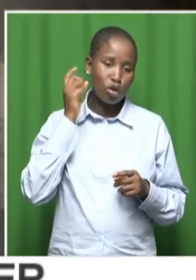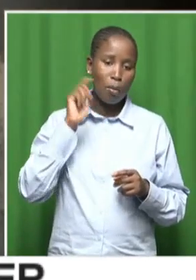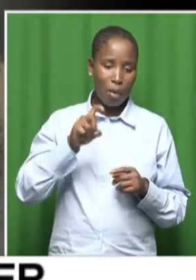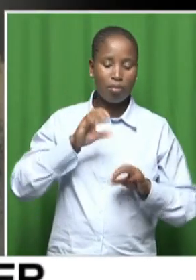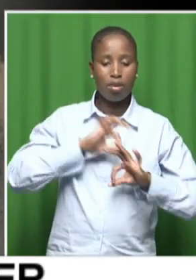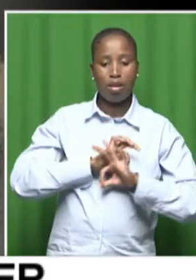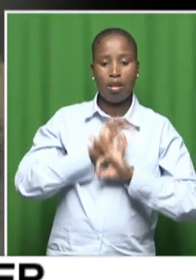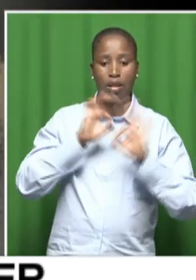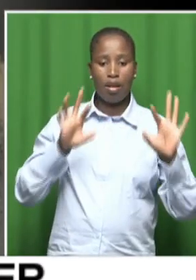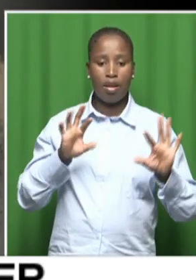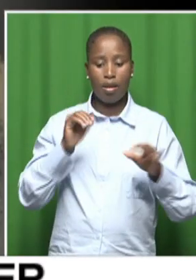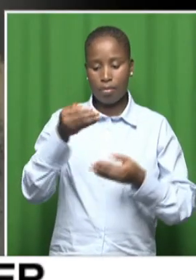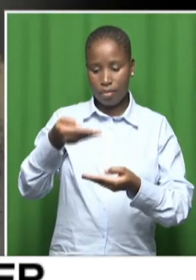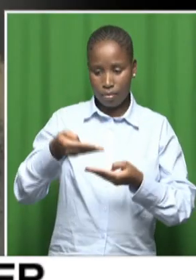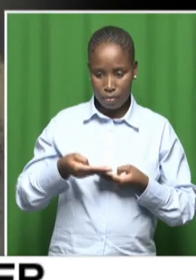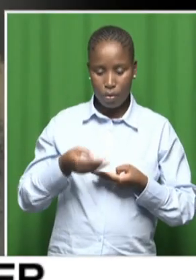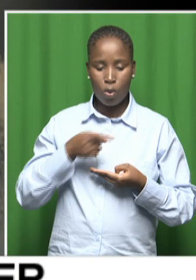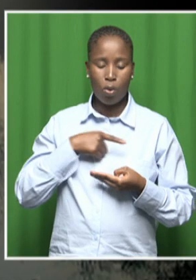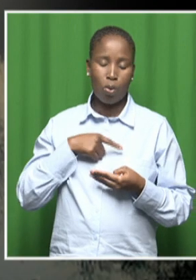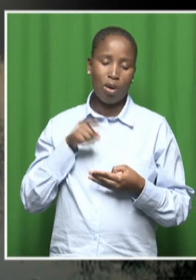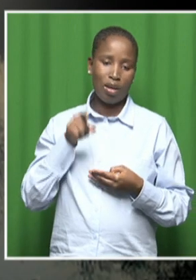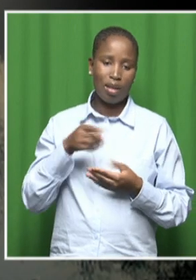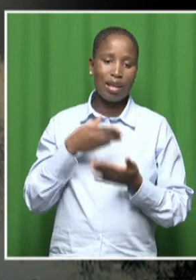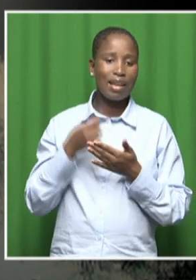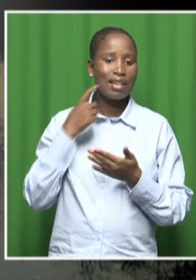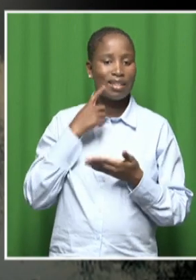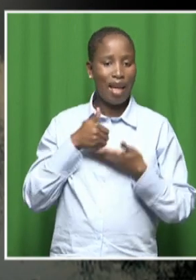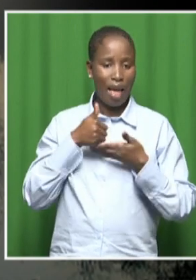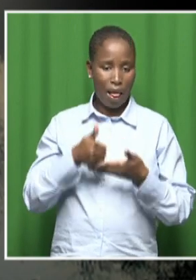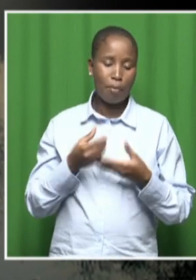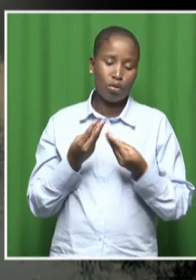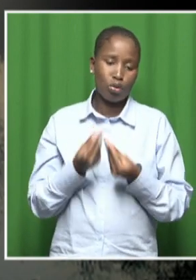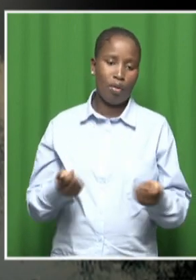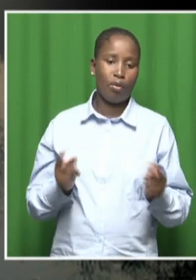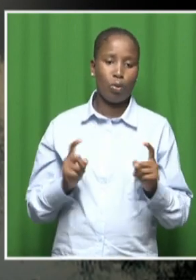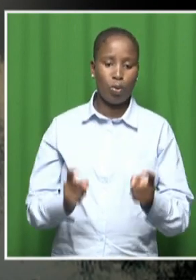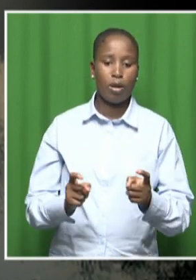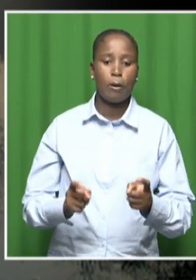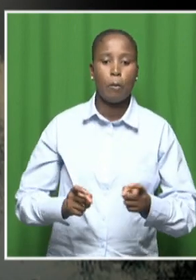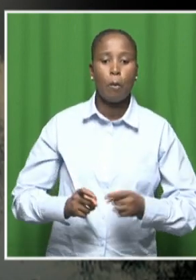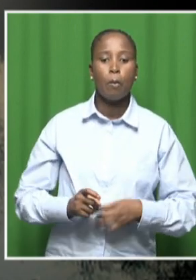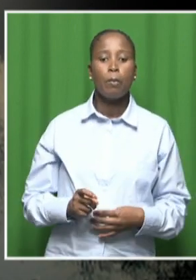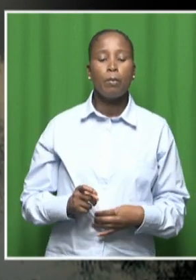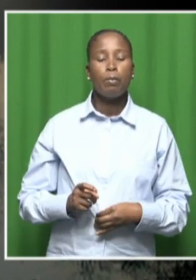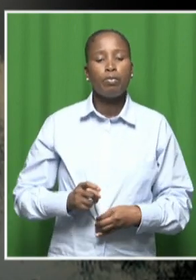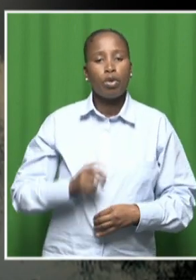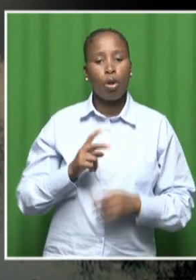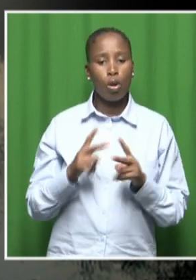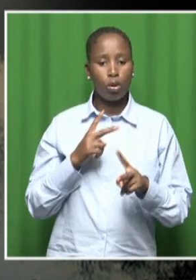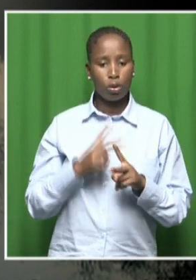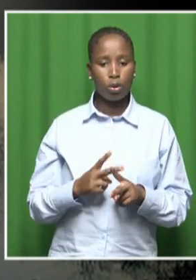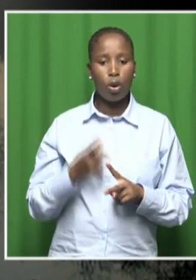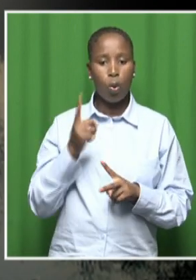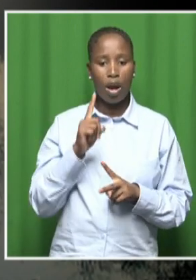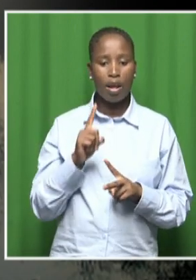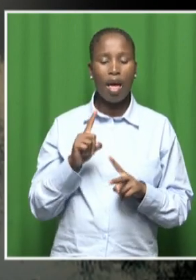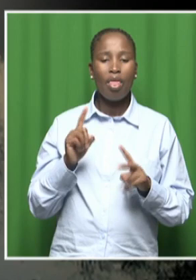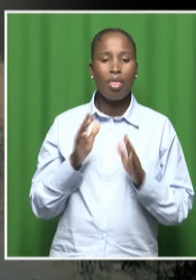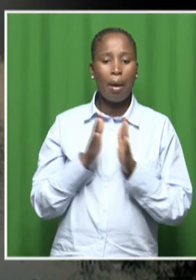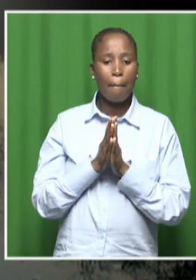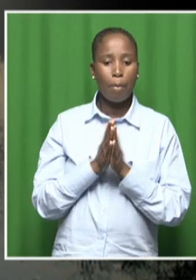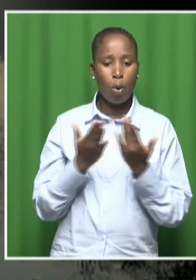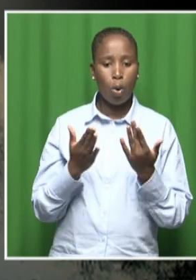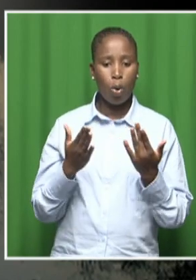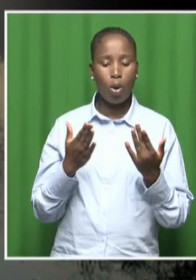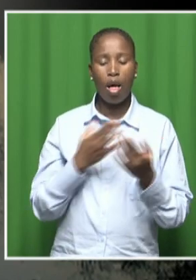want to advocate to try and improve as quickly as we can. And when we look at the Road to Health booklet, the excellent booklet that the Department of